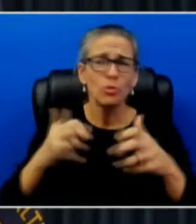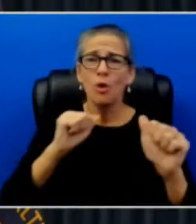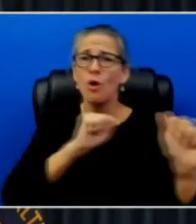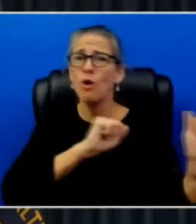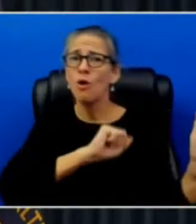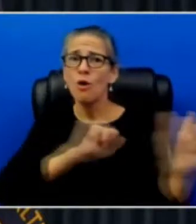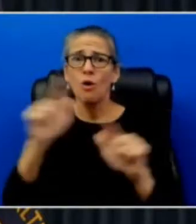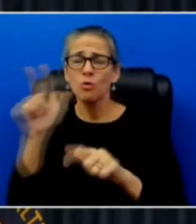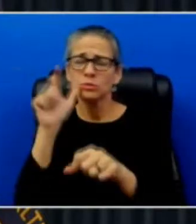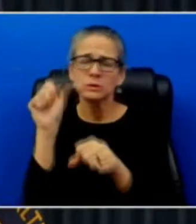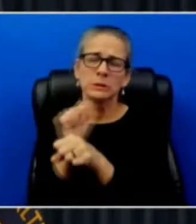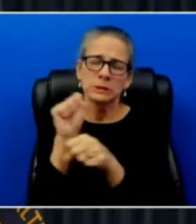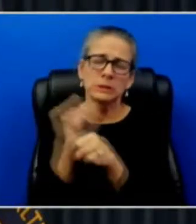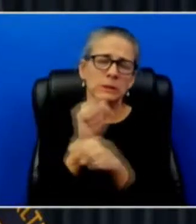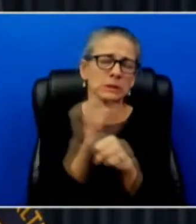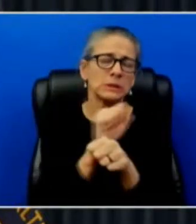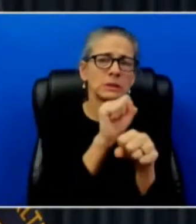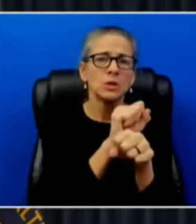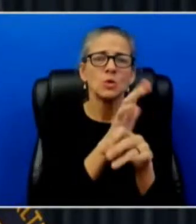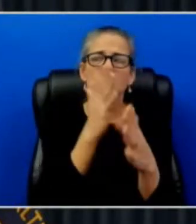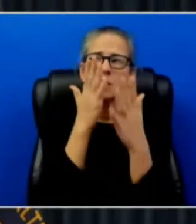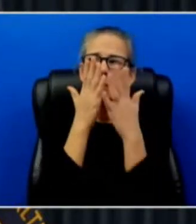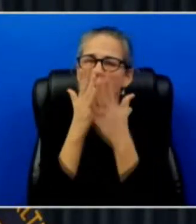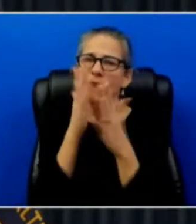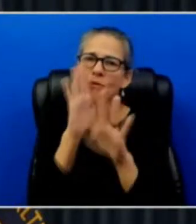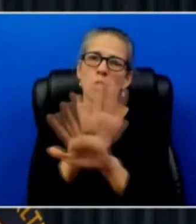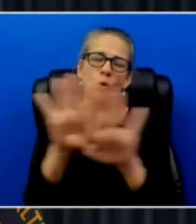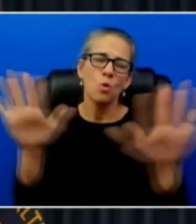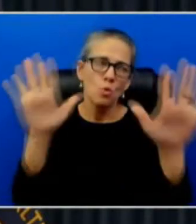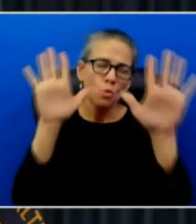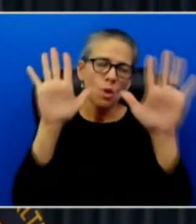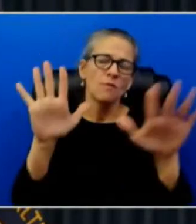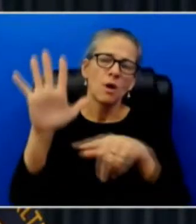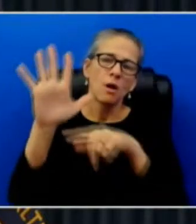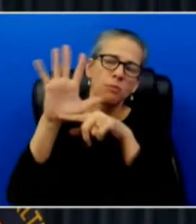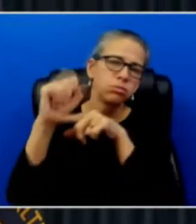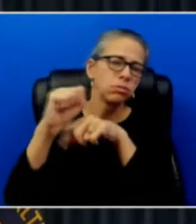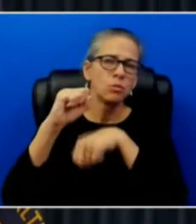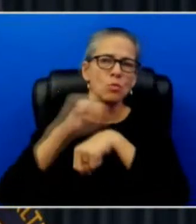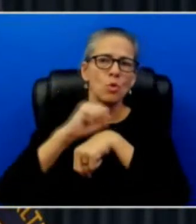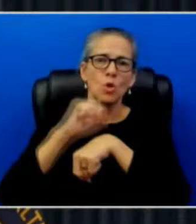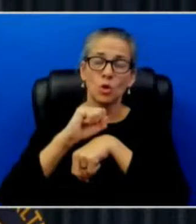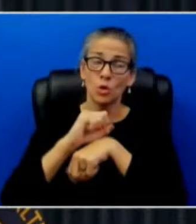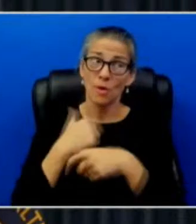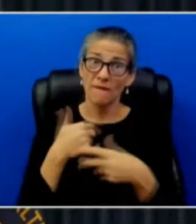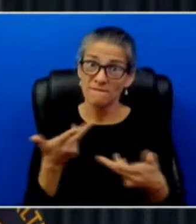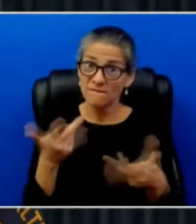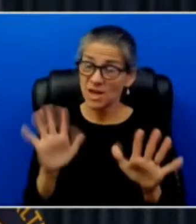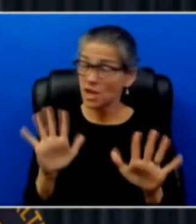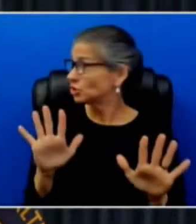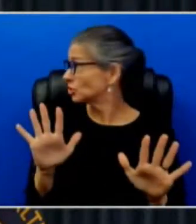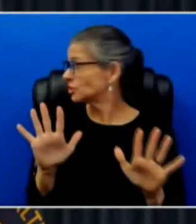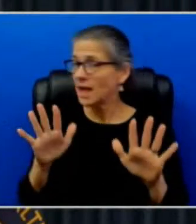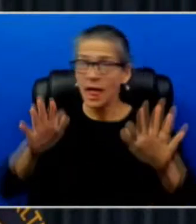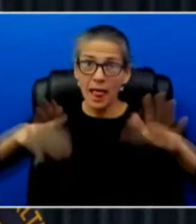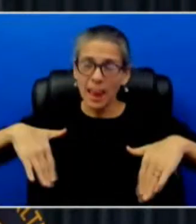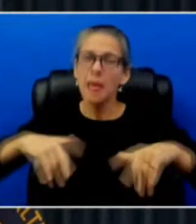not through it yet, but you've done an incredible job thus far, and because of that, our people have remained